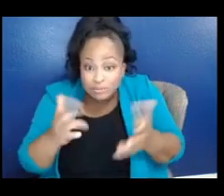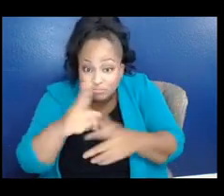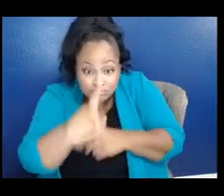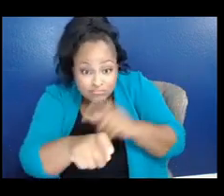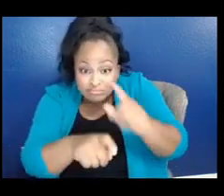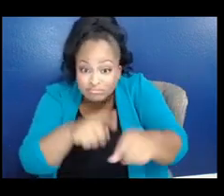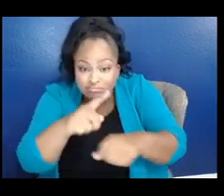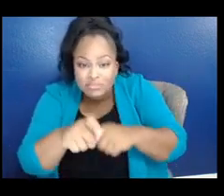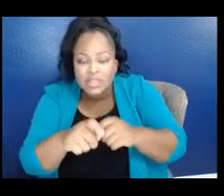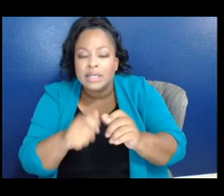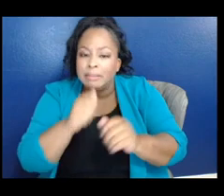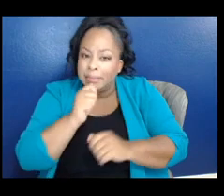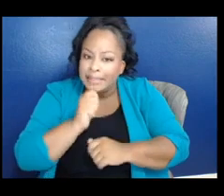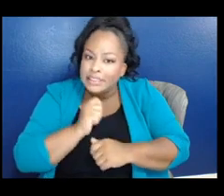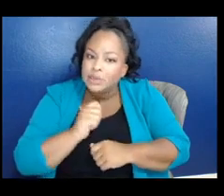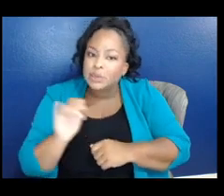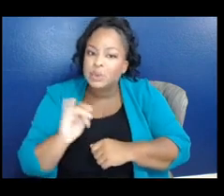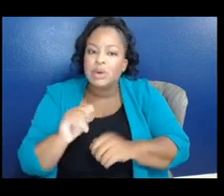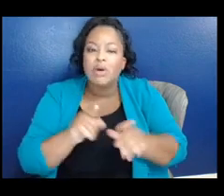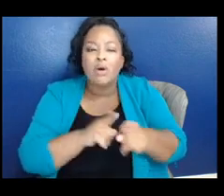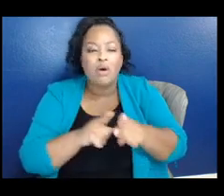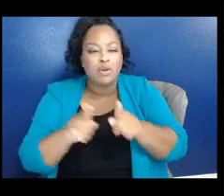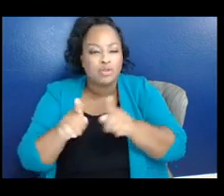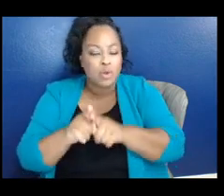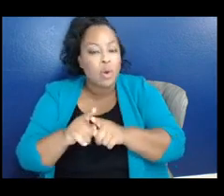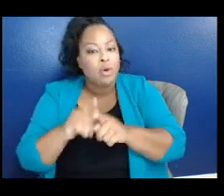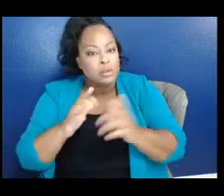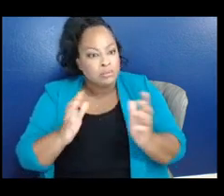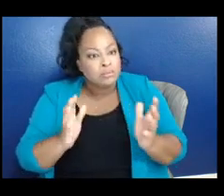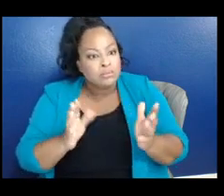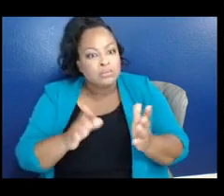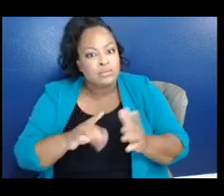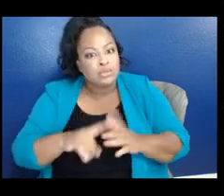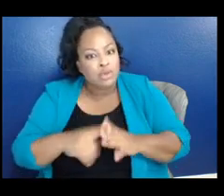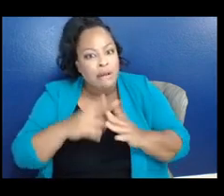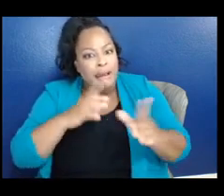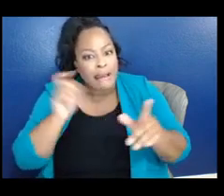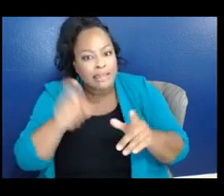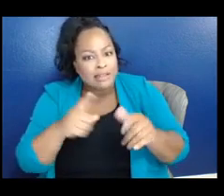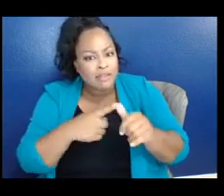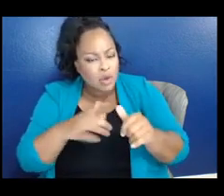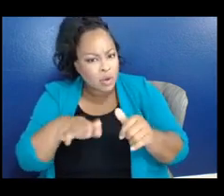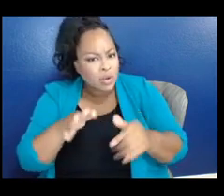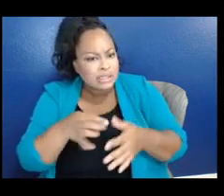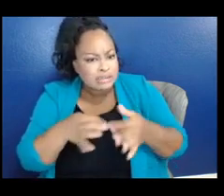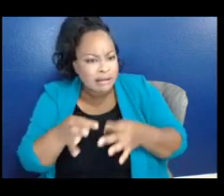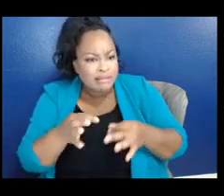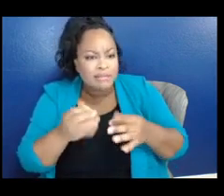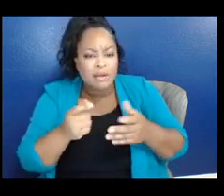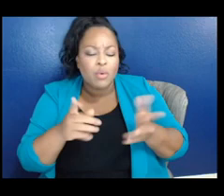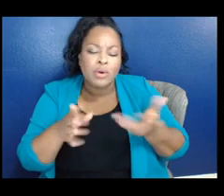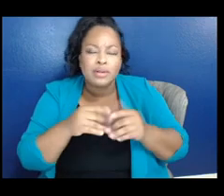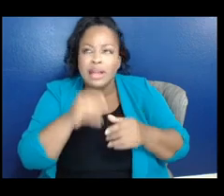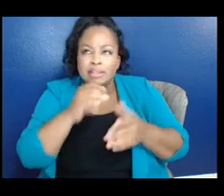do? And very patient and also very proactive in terms of, hey,